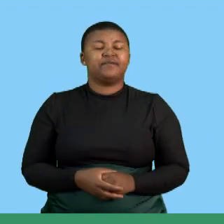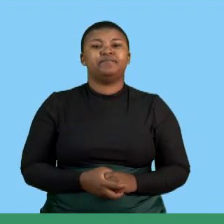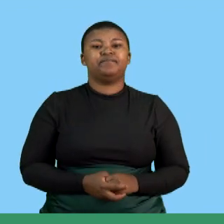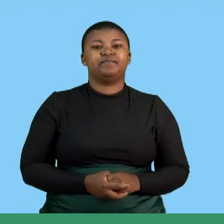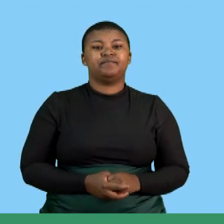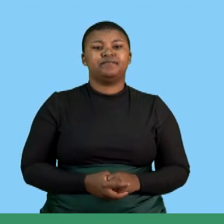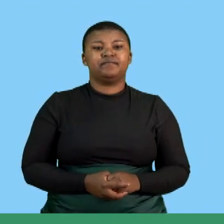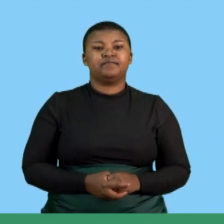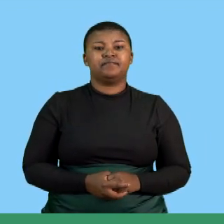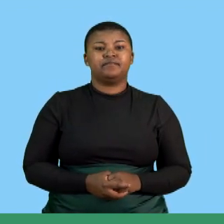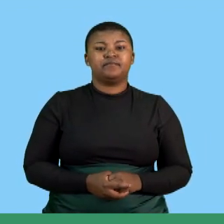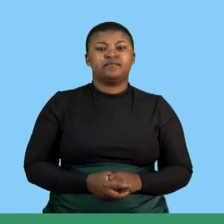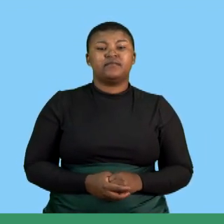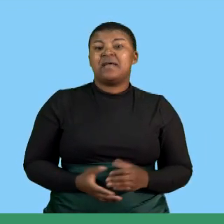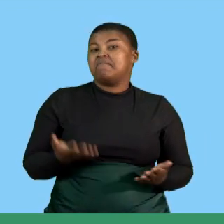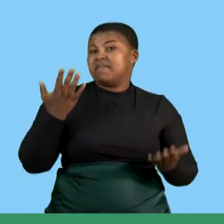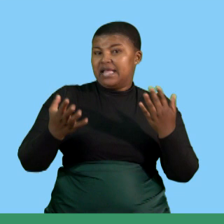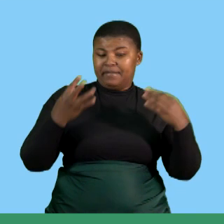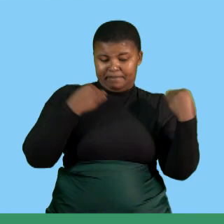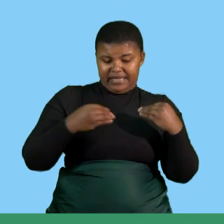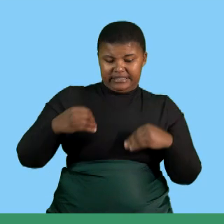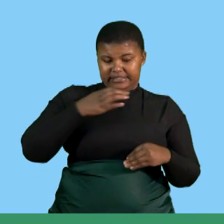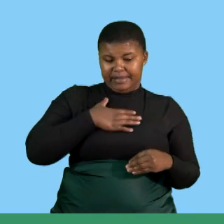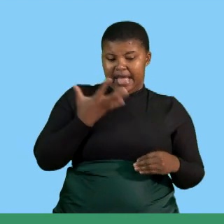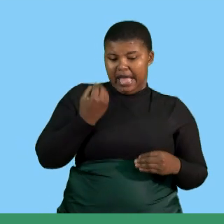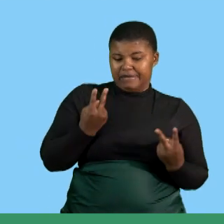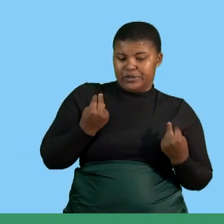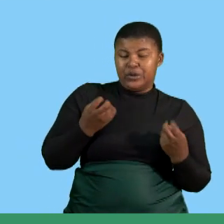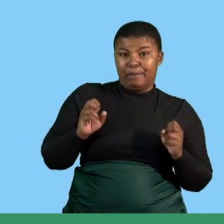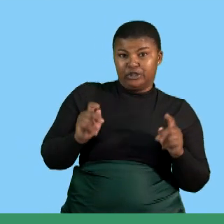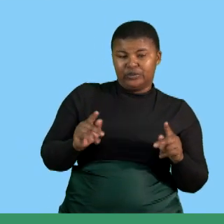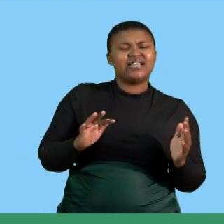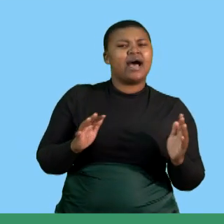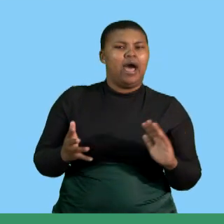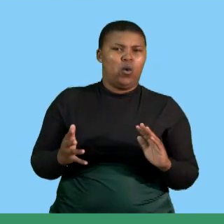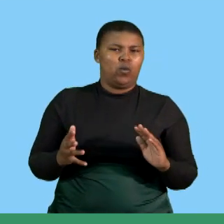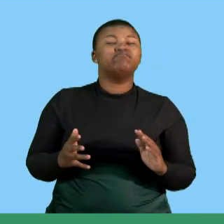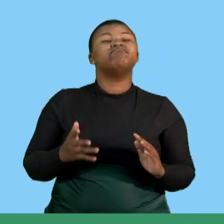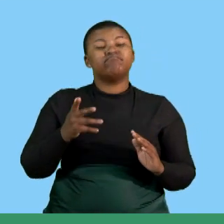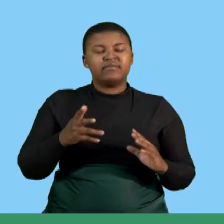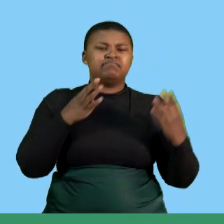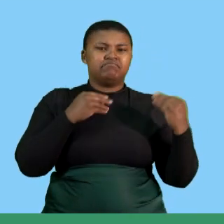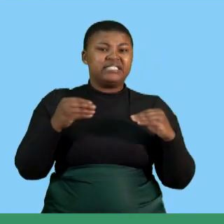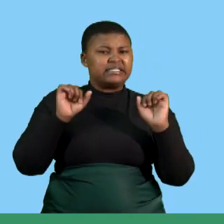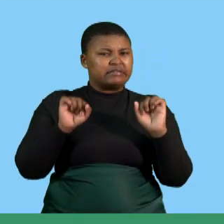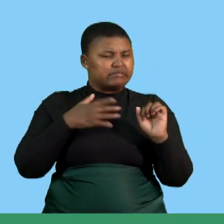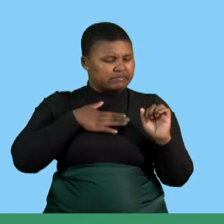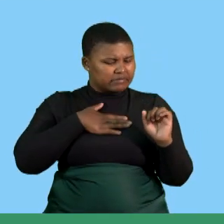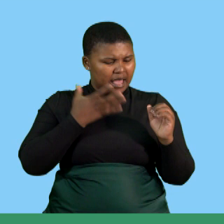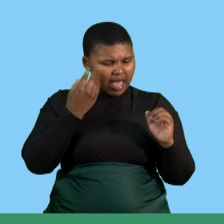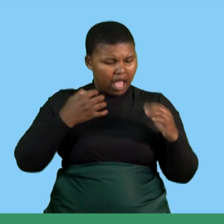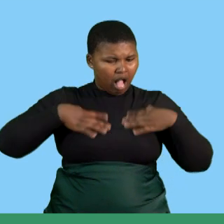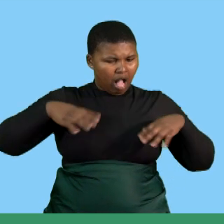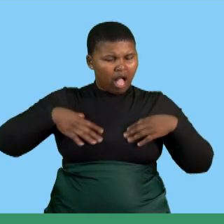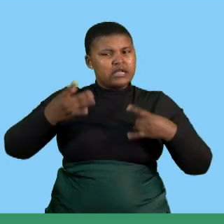new opportunity for your business. So your business can have an opportunity to sell their products in foreign markets, in